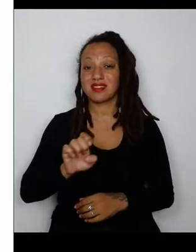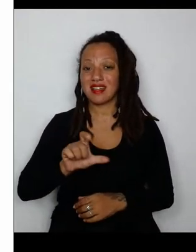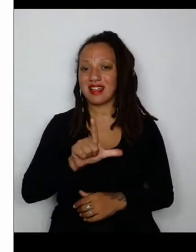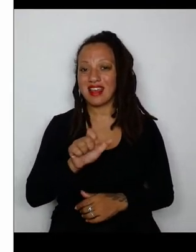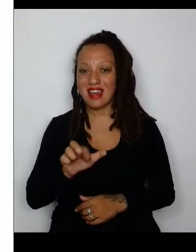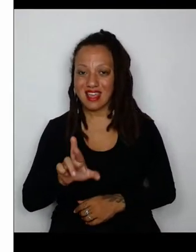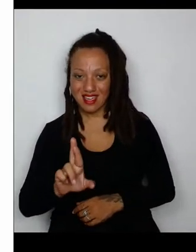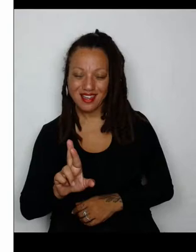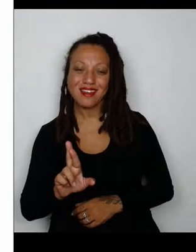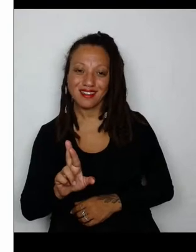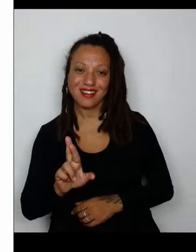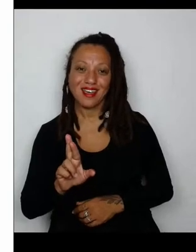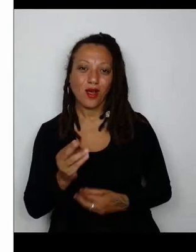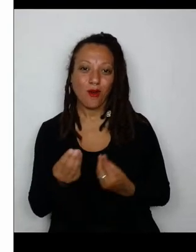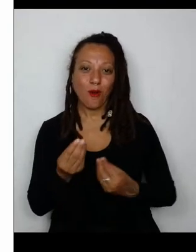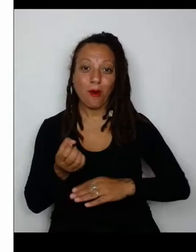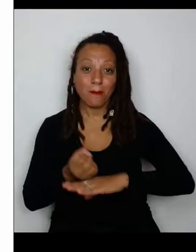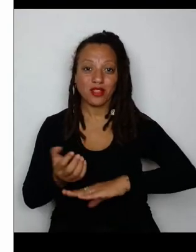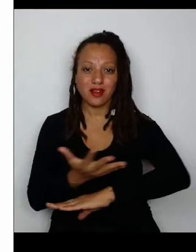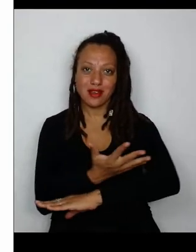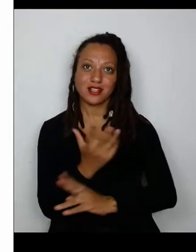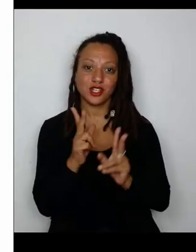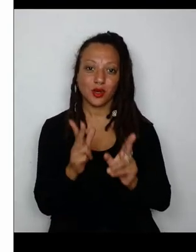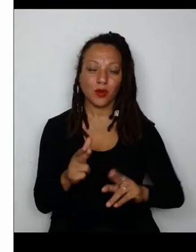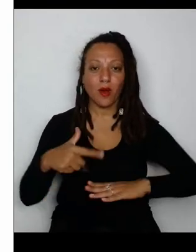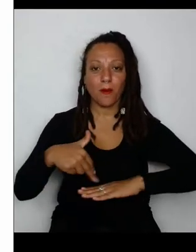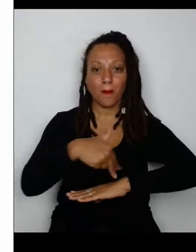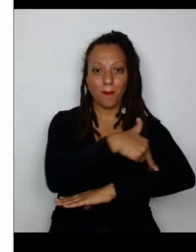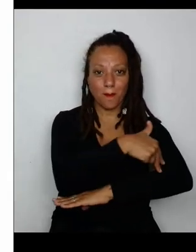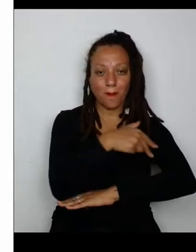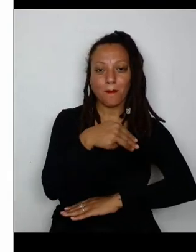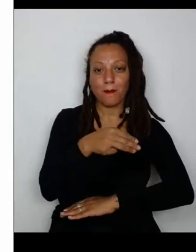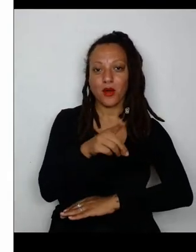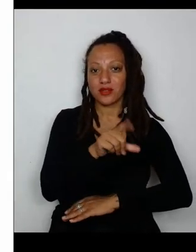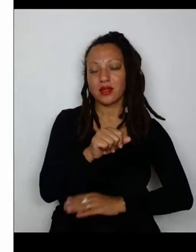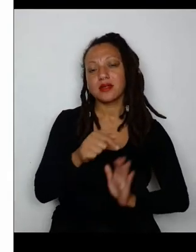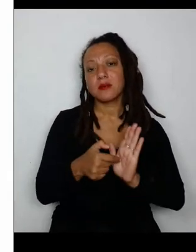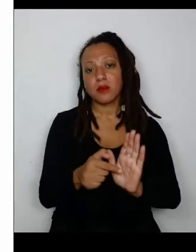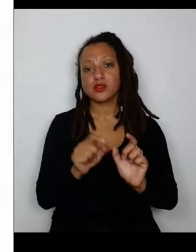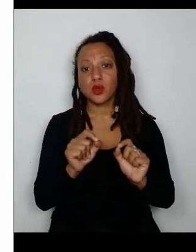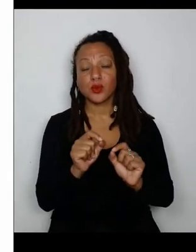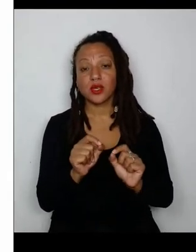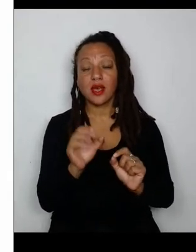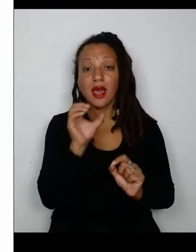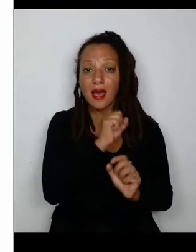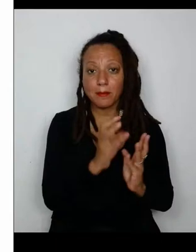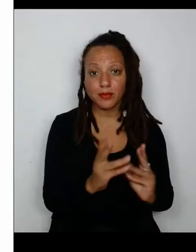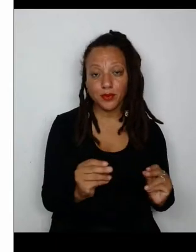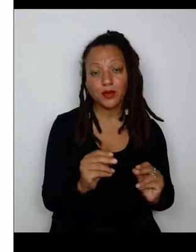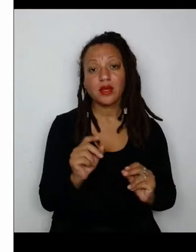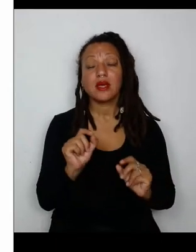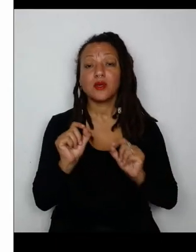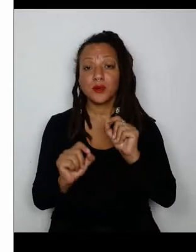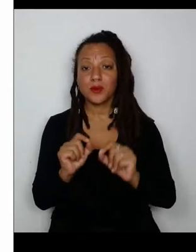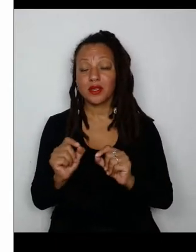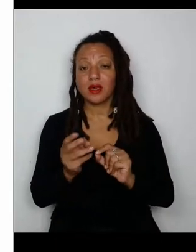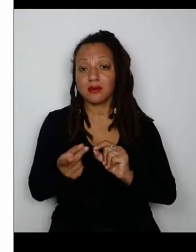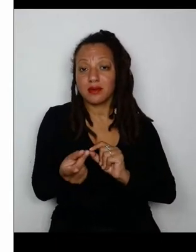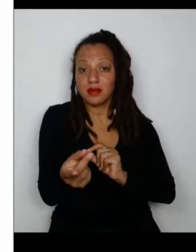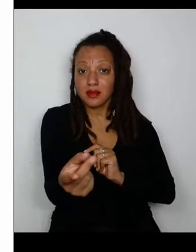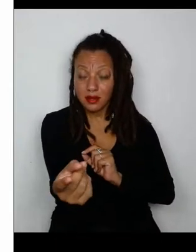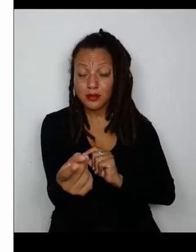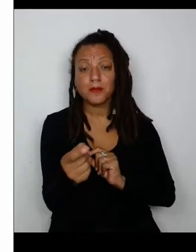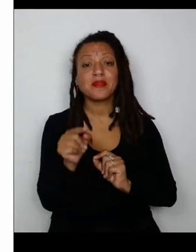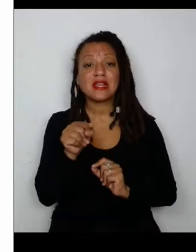fleeting and the eternal this description also evokes the collage-like structure of gogan's